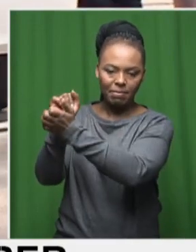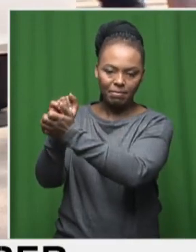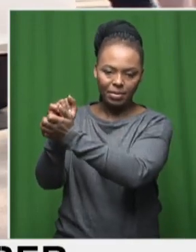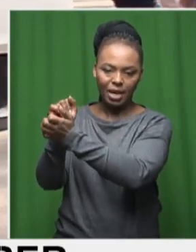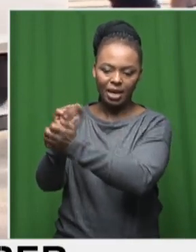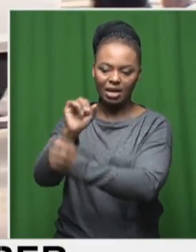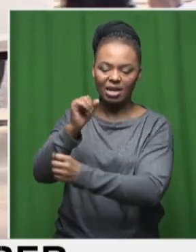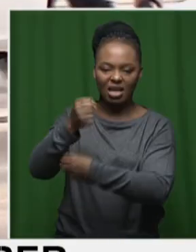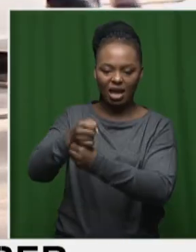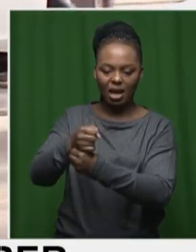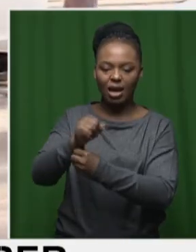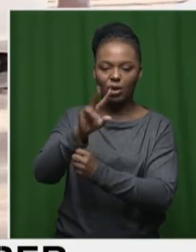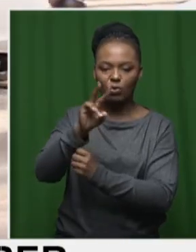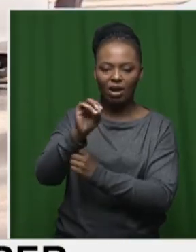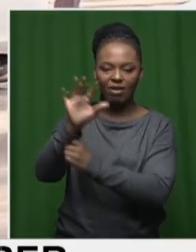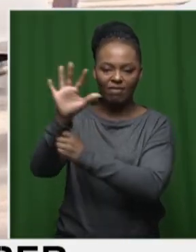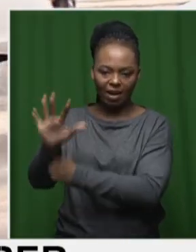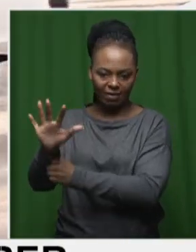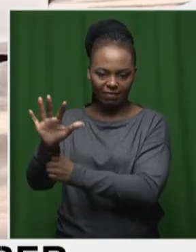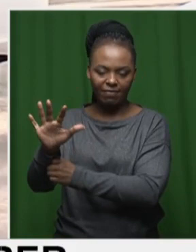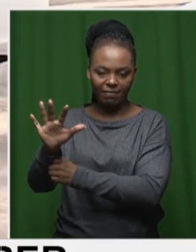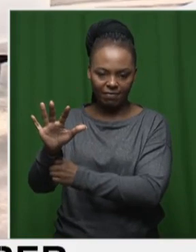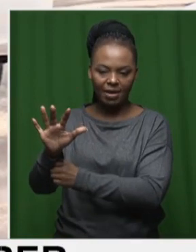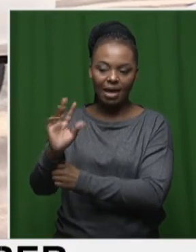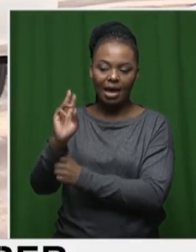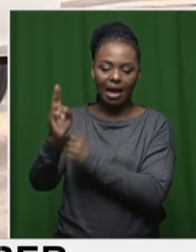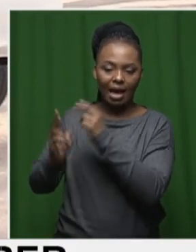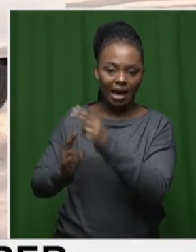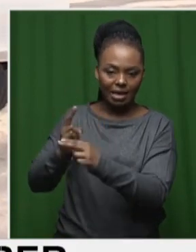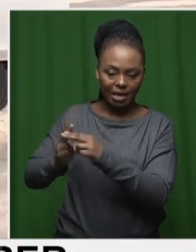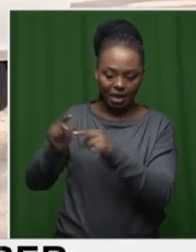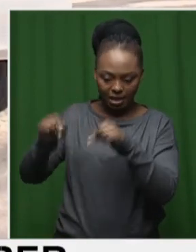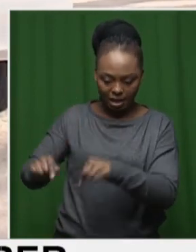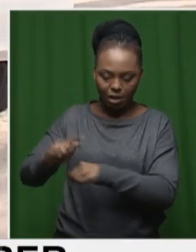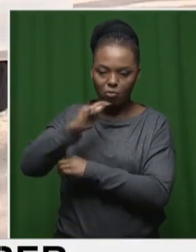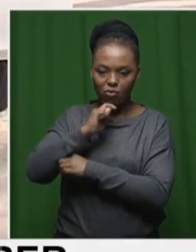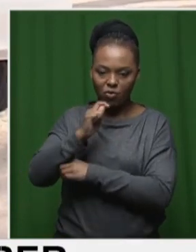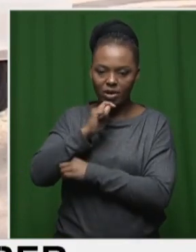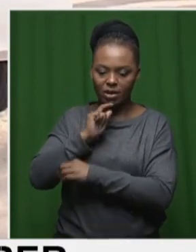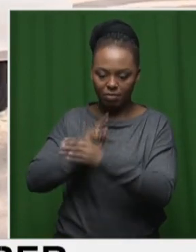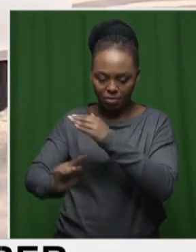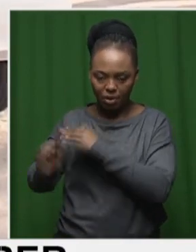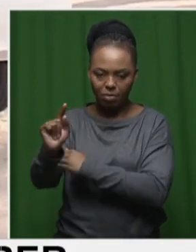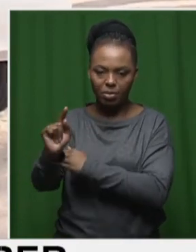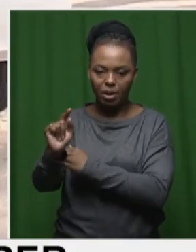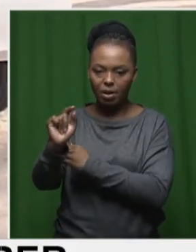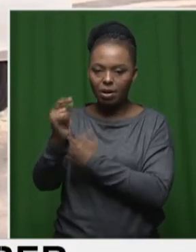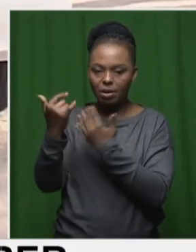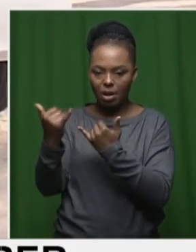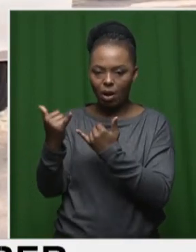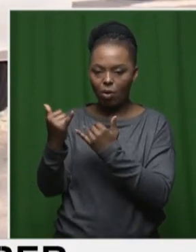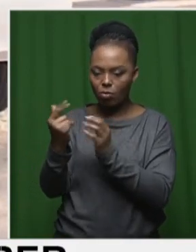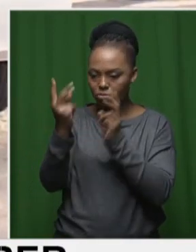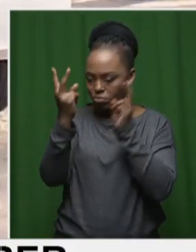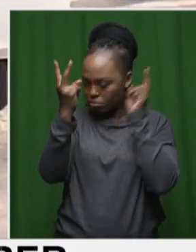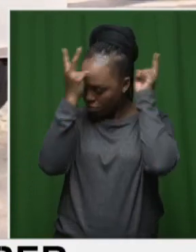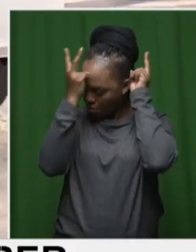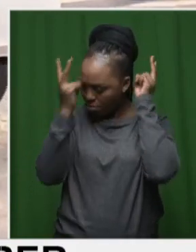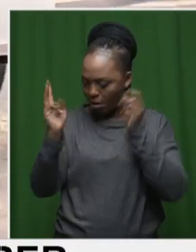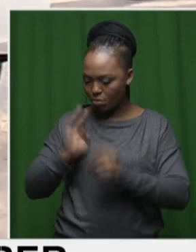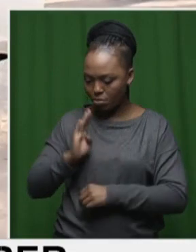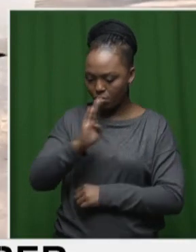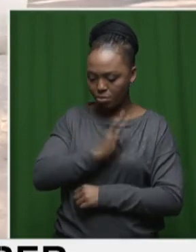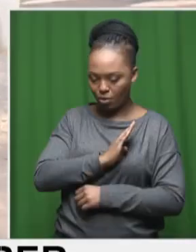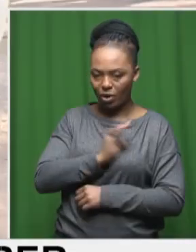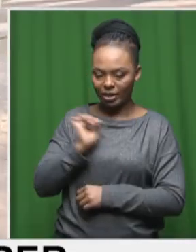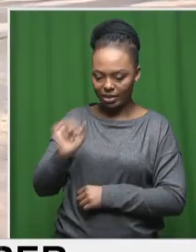in 2005. And again this morning, he will be facing the parole board. And certainly